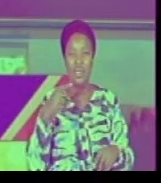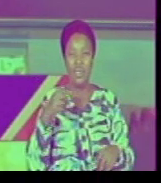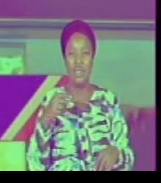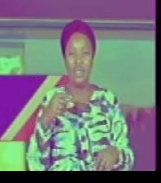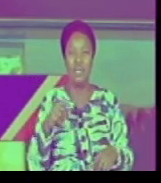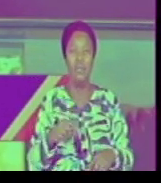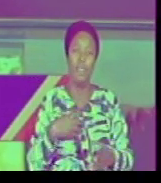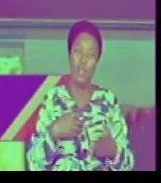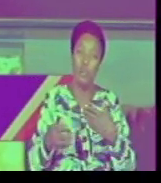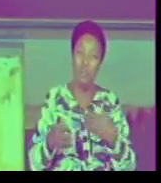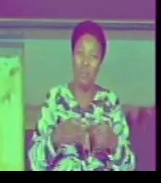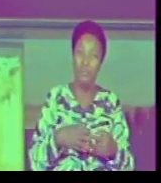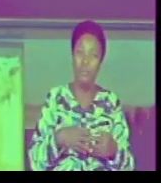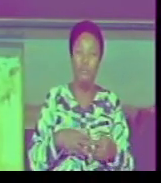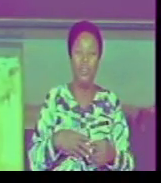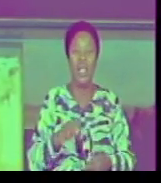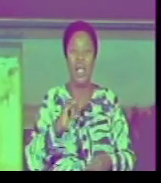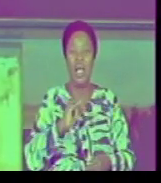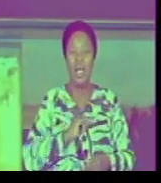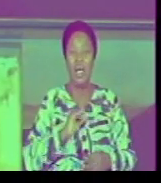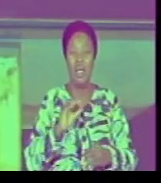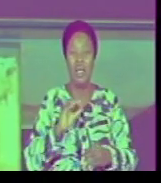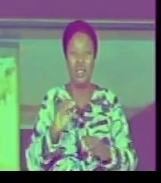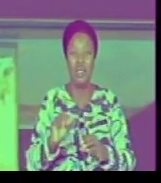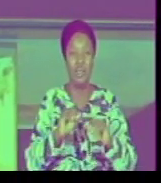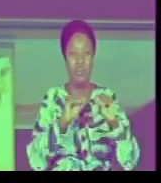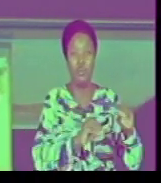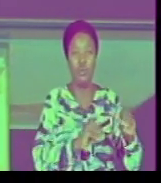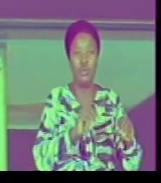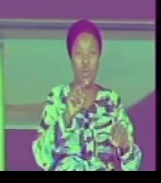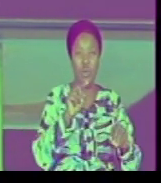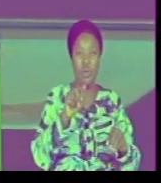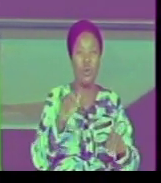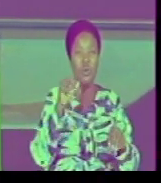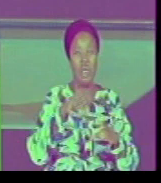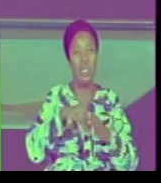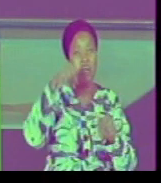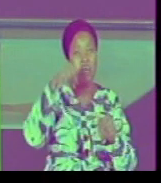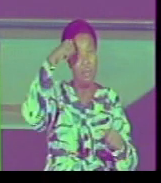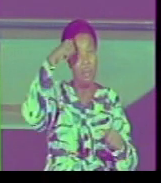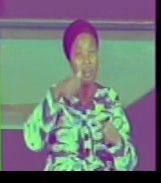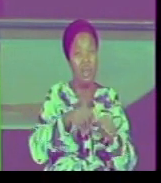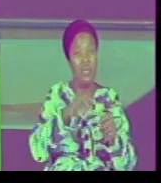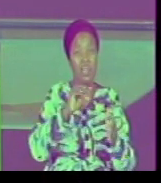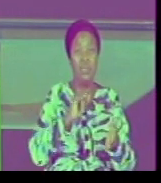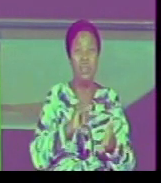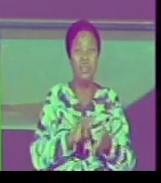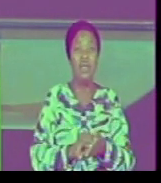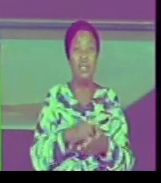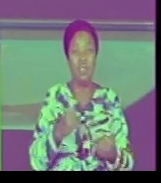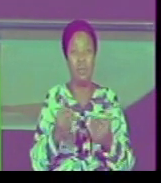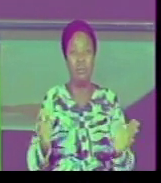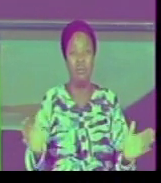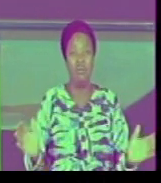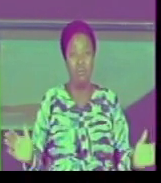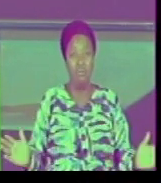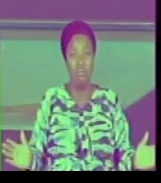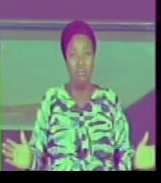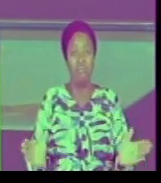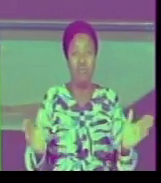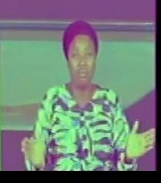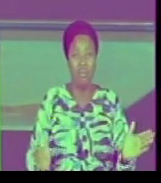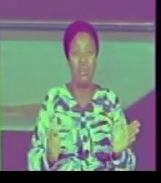wherefore I put thee in remembrance that thou stir up the gift of